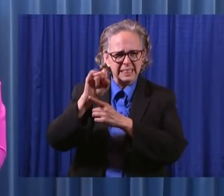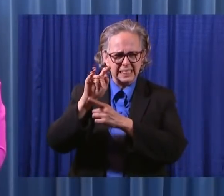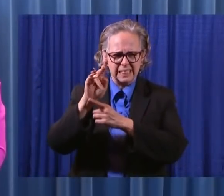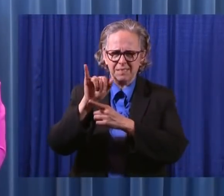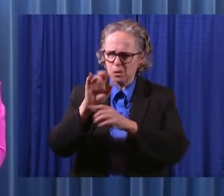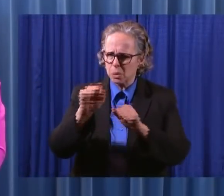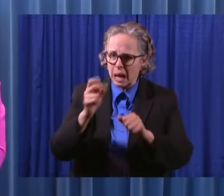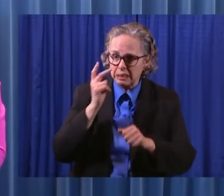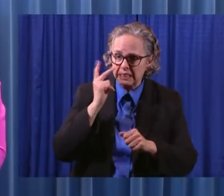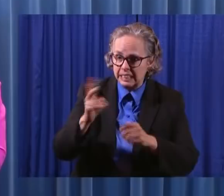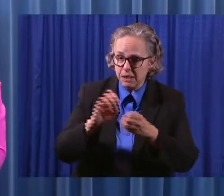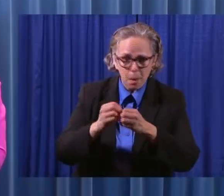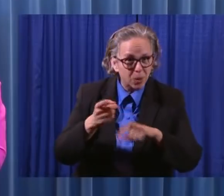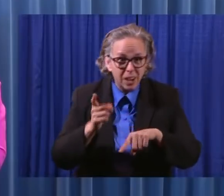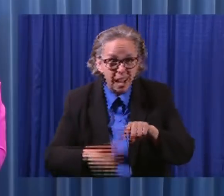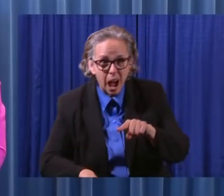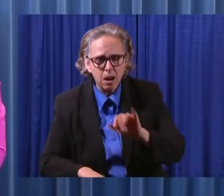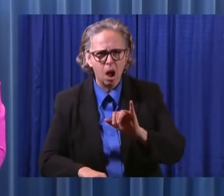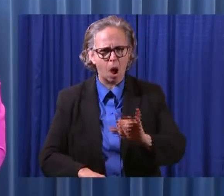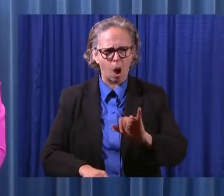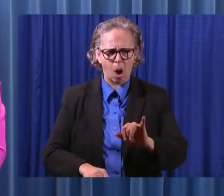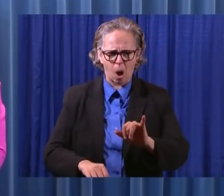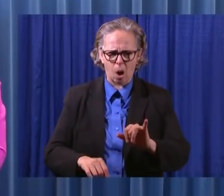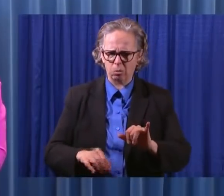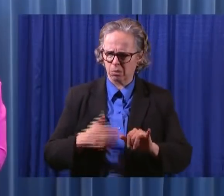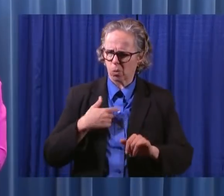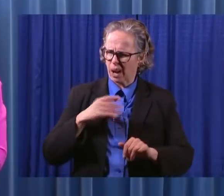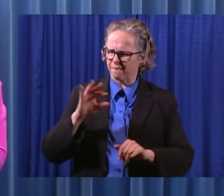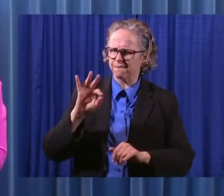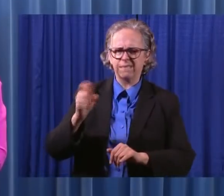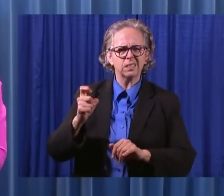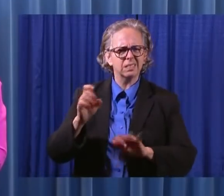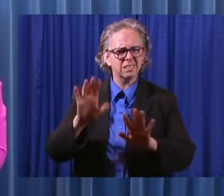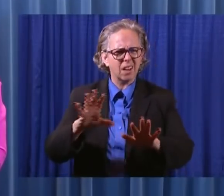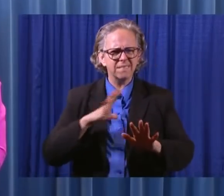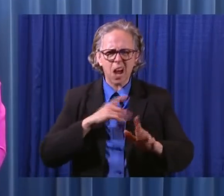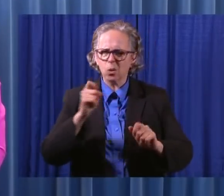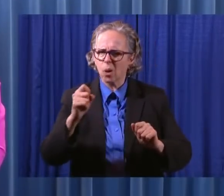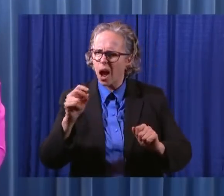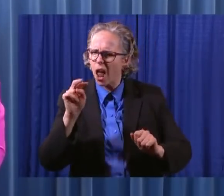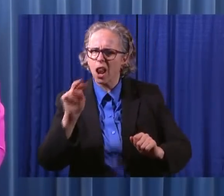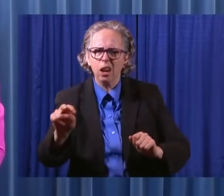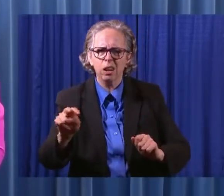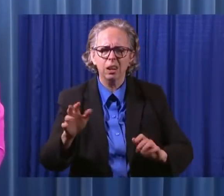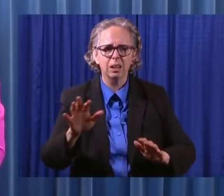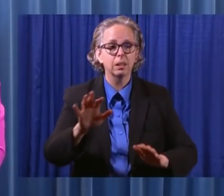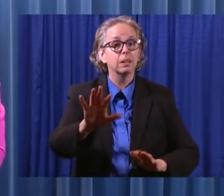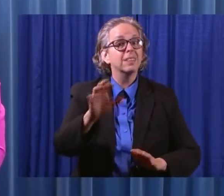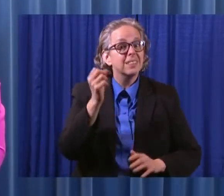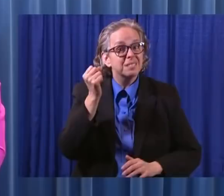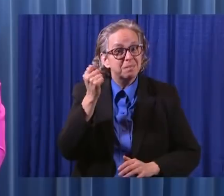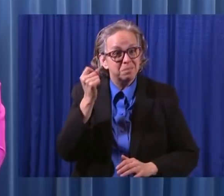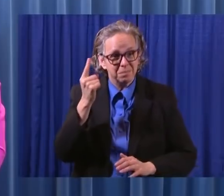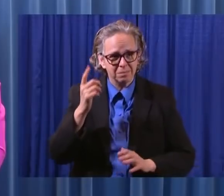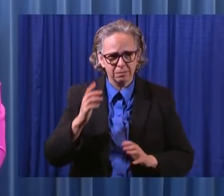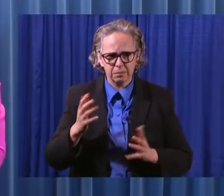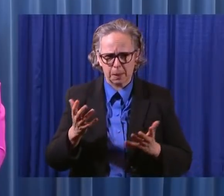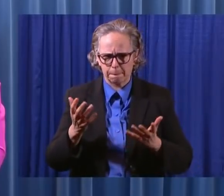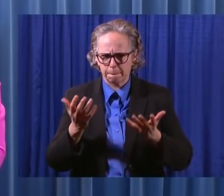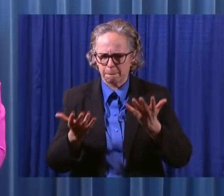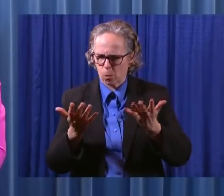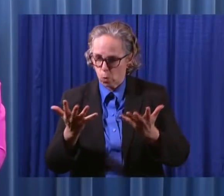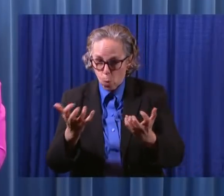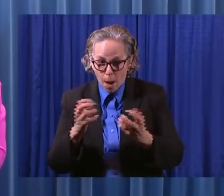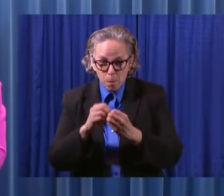we will fix that. We're trying to drill down more and more on data. So